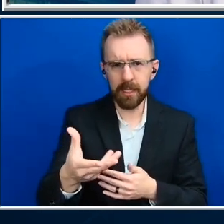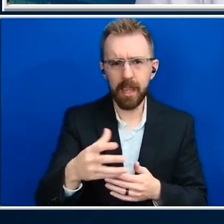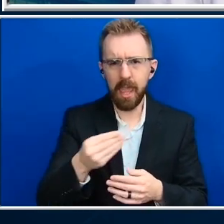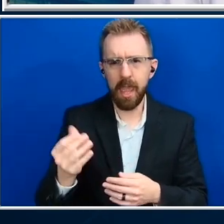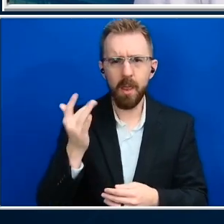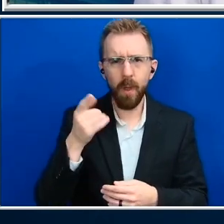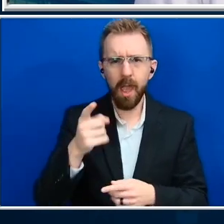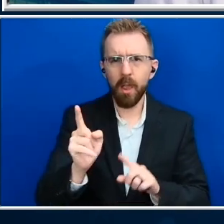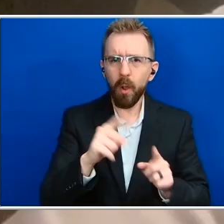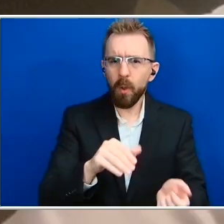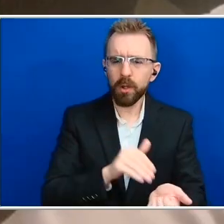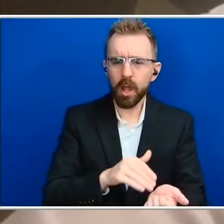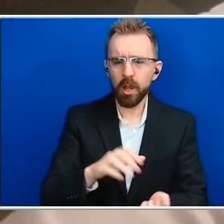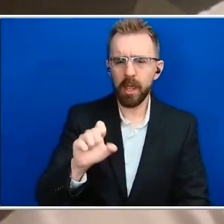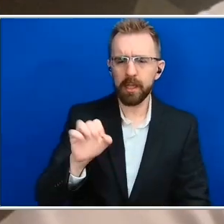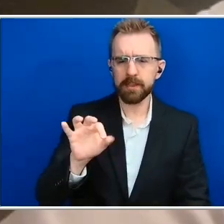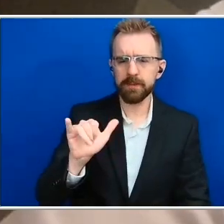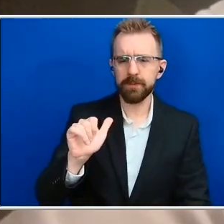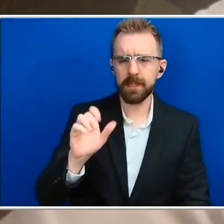Esfandari?